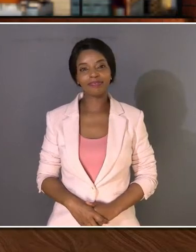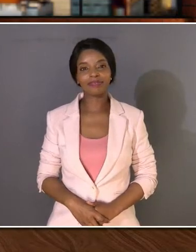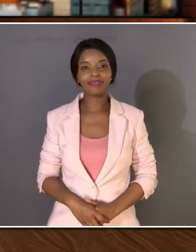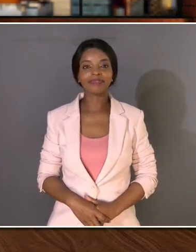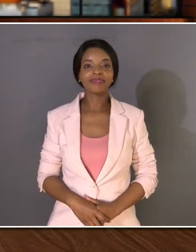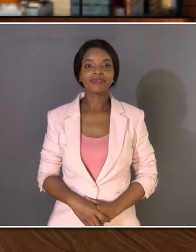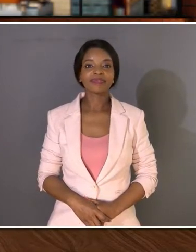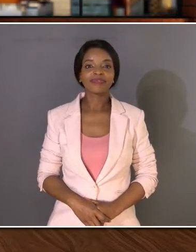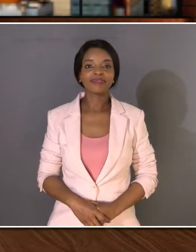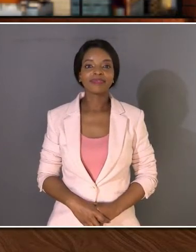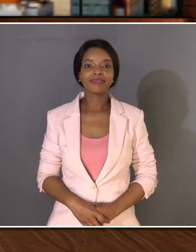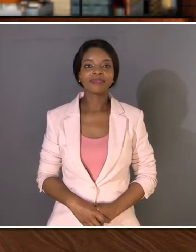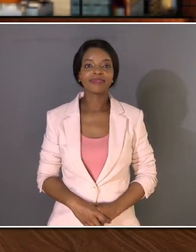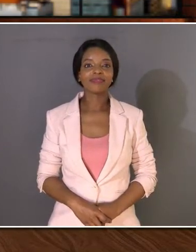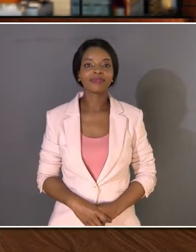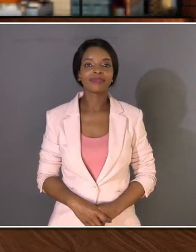Am I working out?